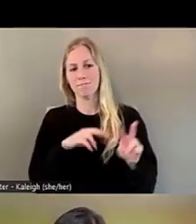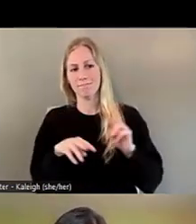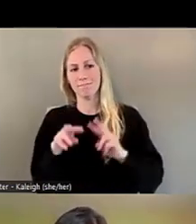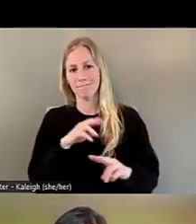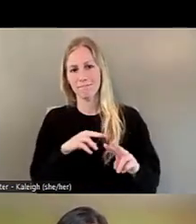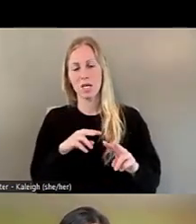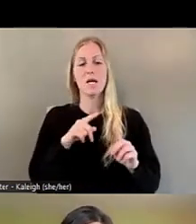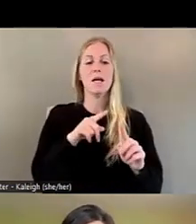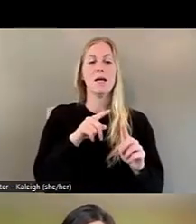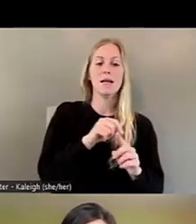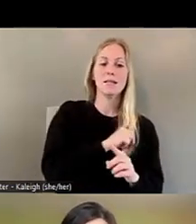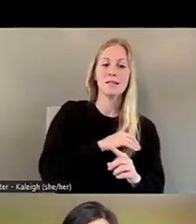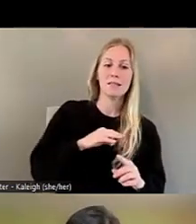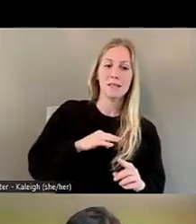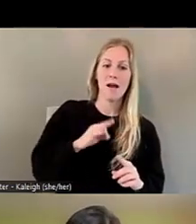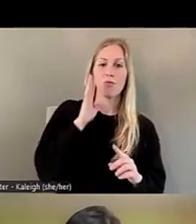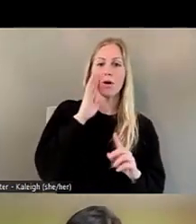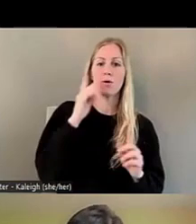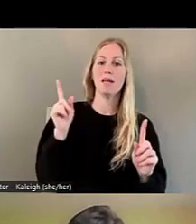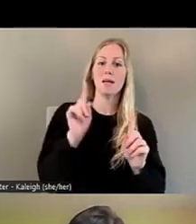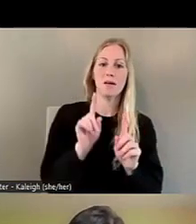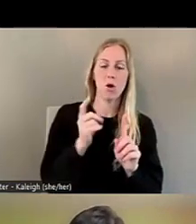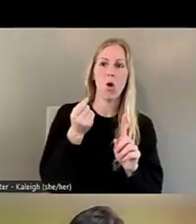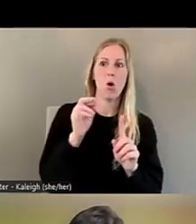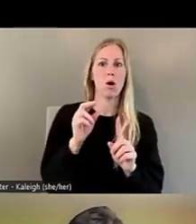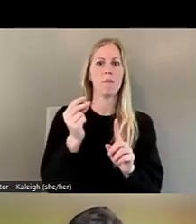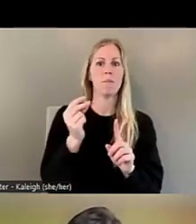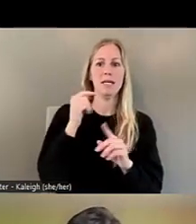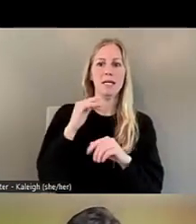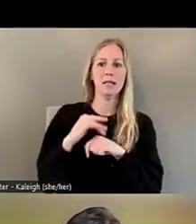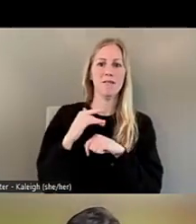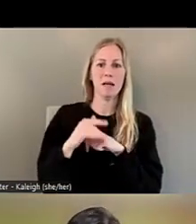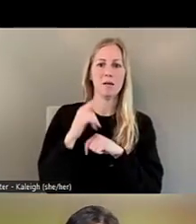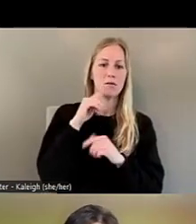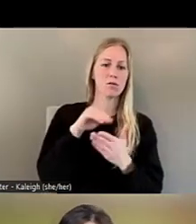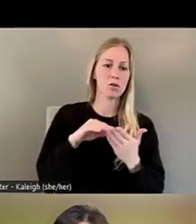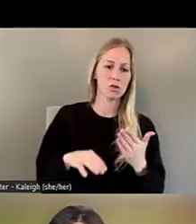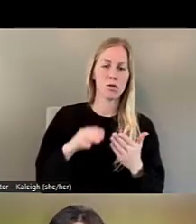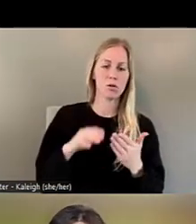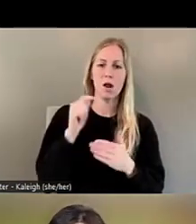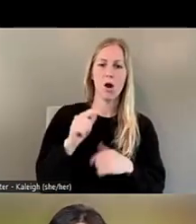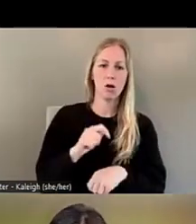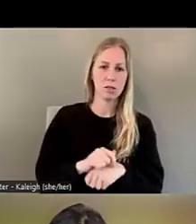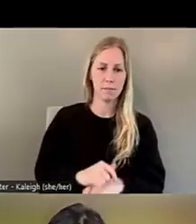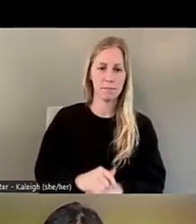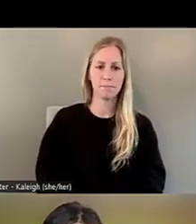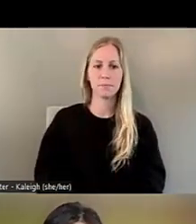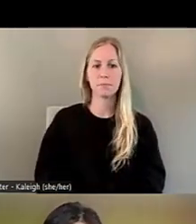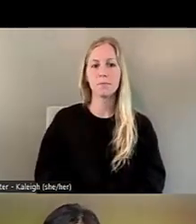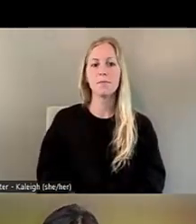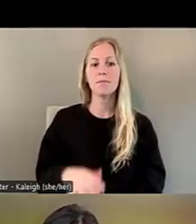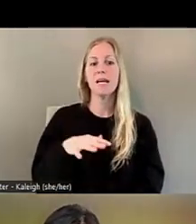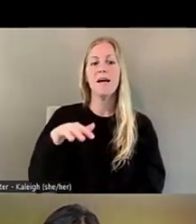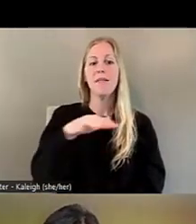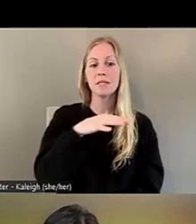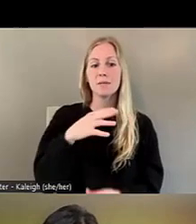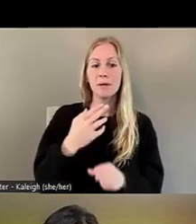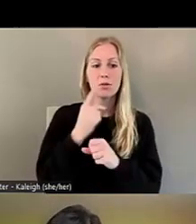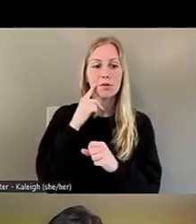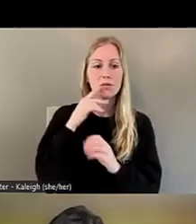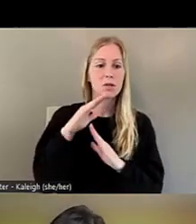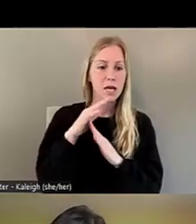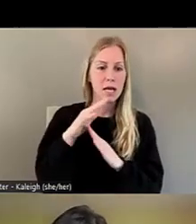the student or immediately available to the student at all times. The space used for timeout must be clean,